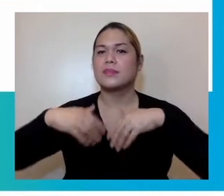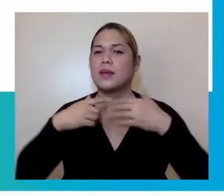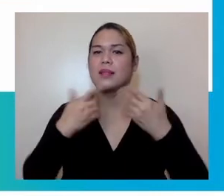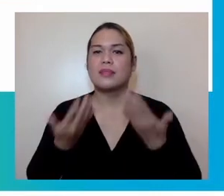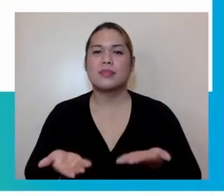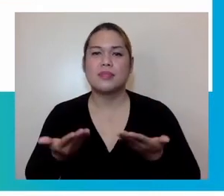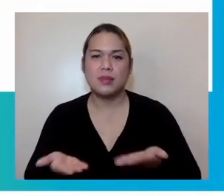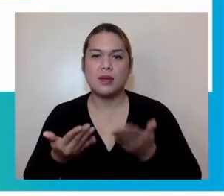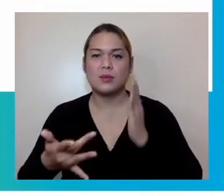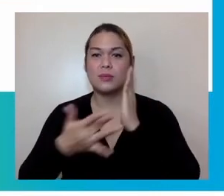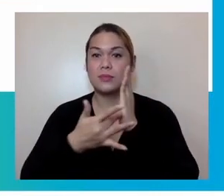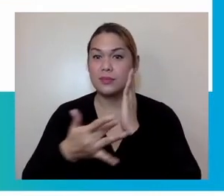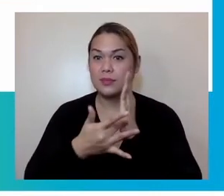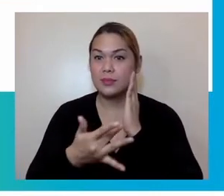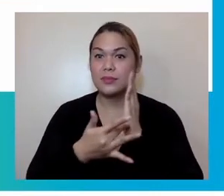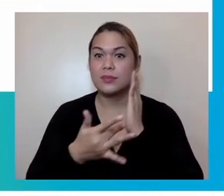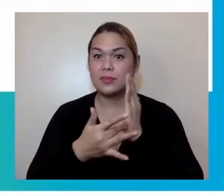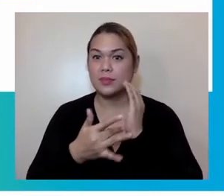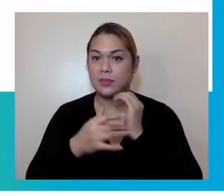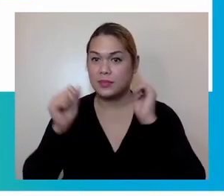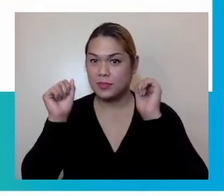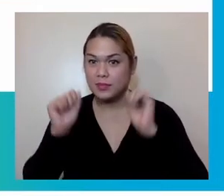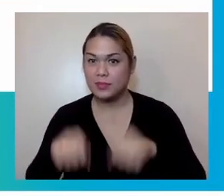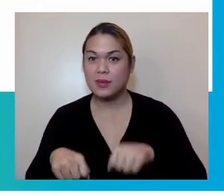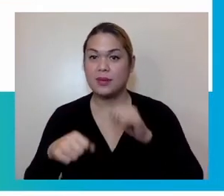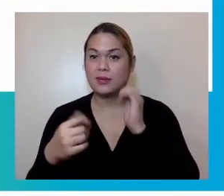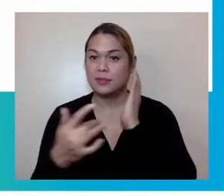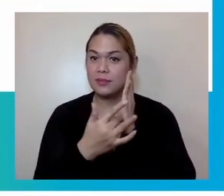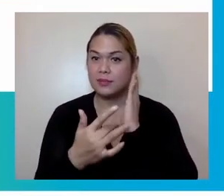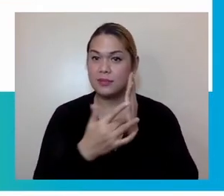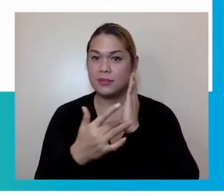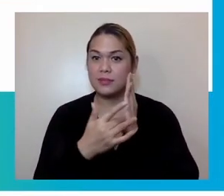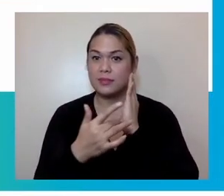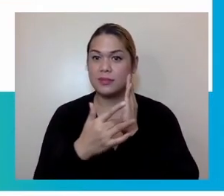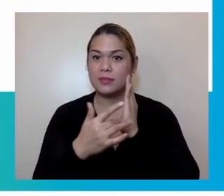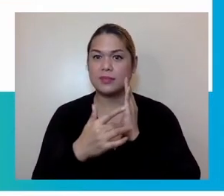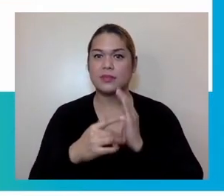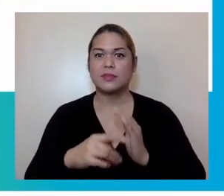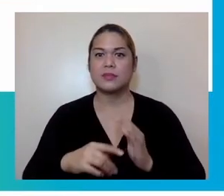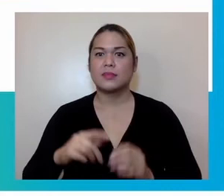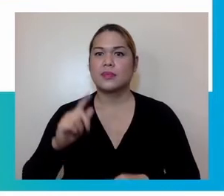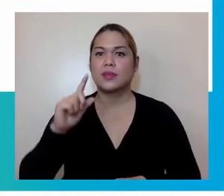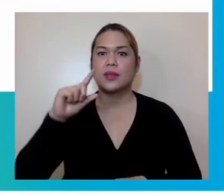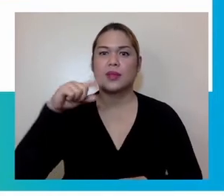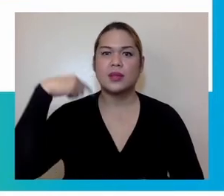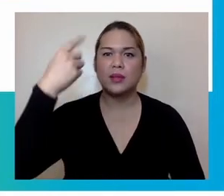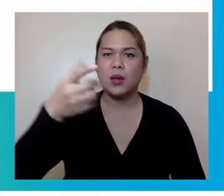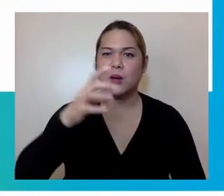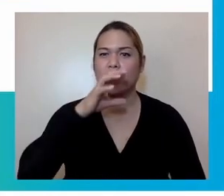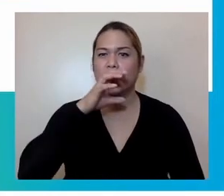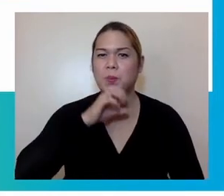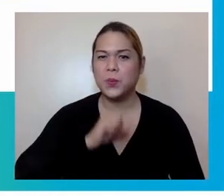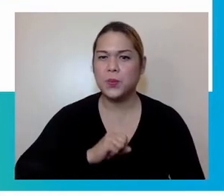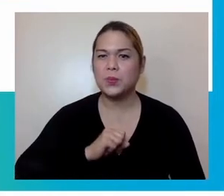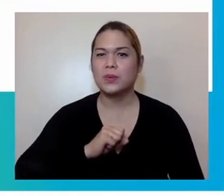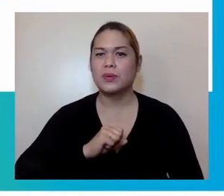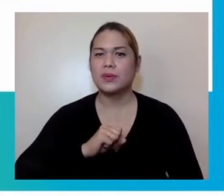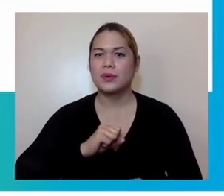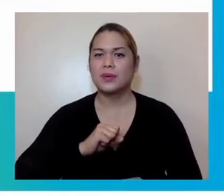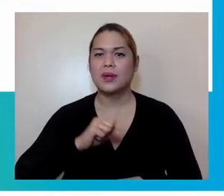years. So we better get it right now. So much for collective. The other side, equally important,